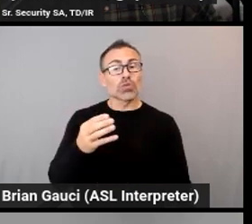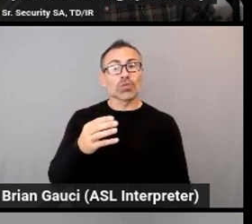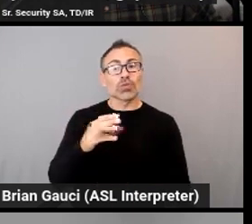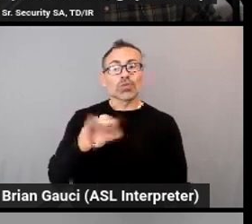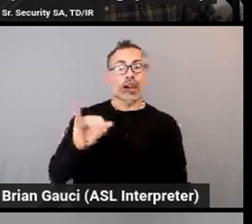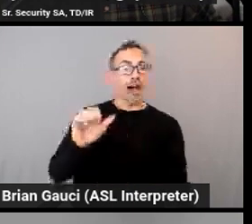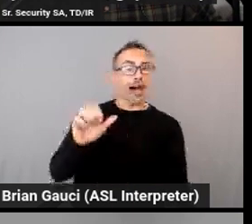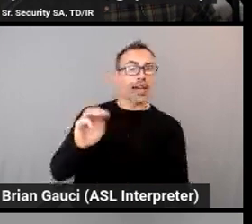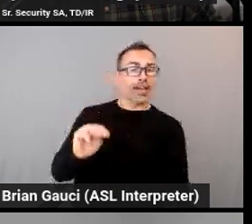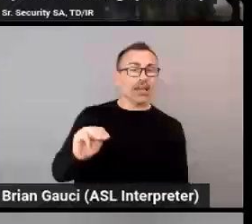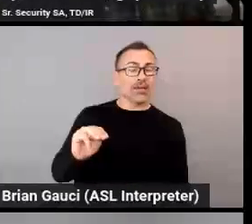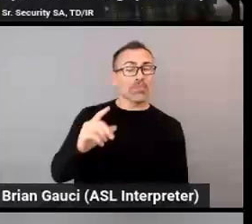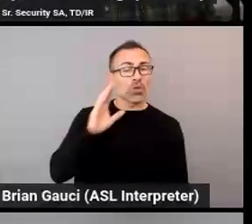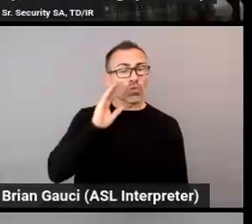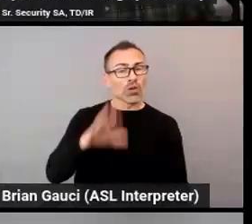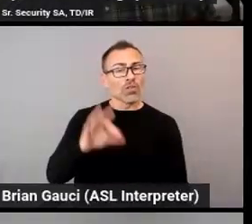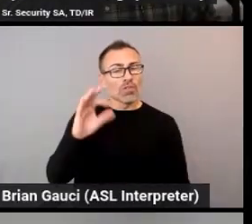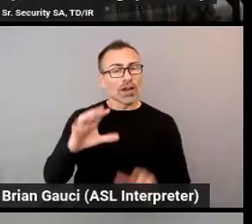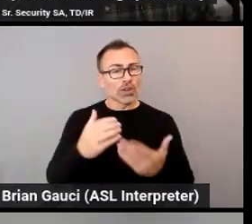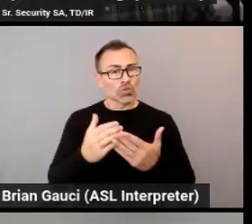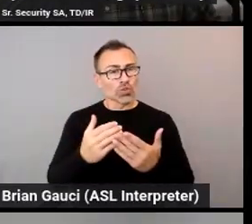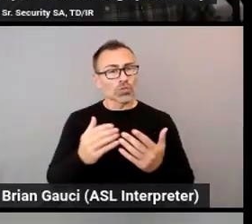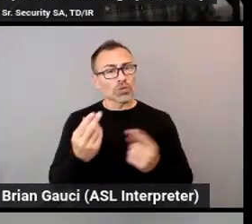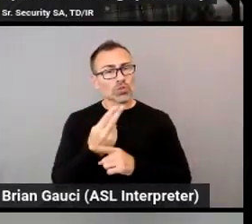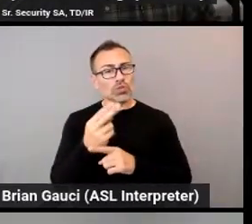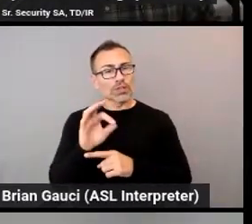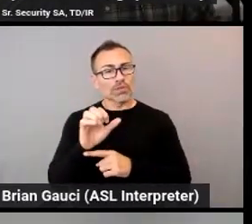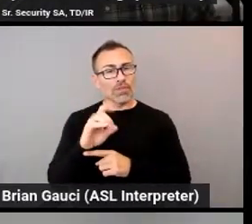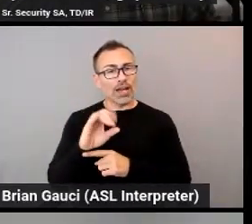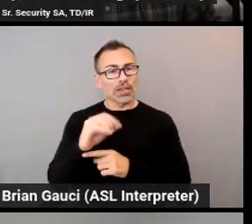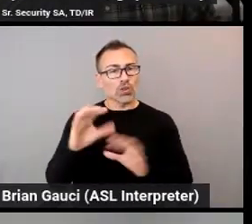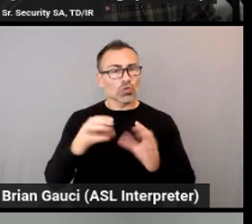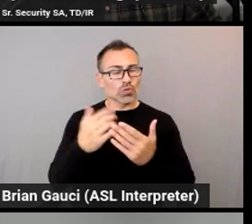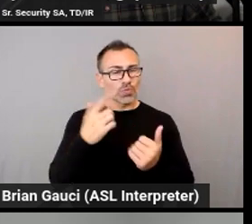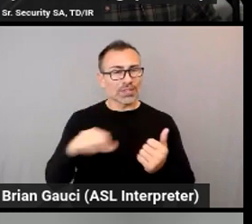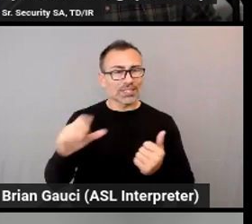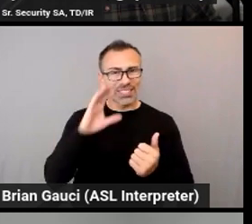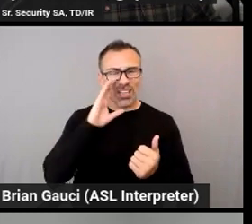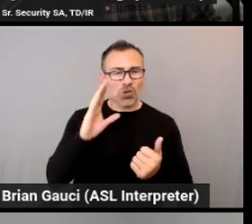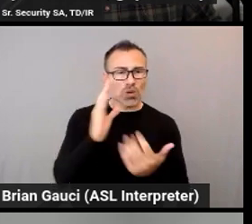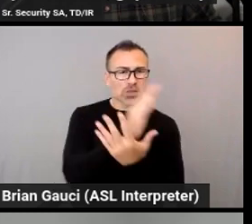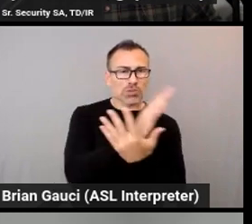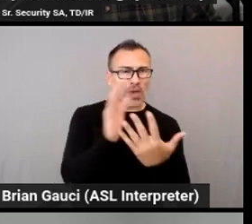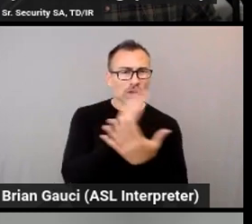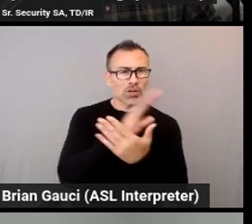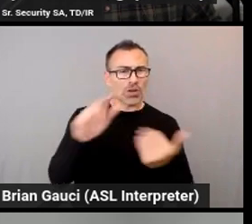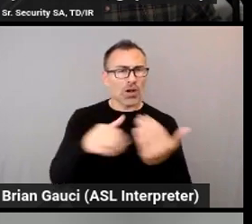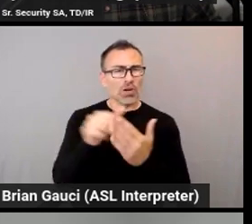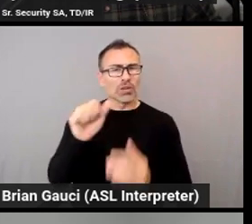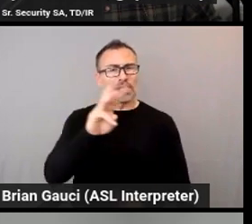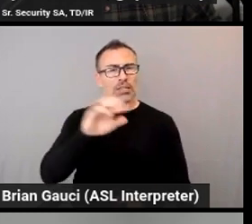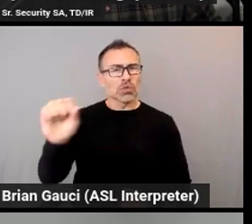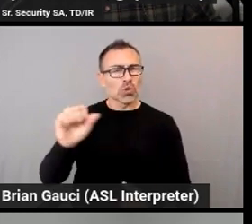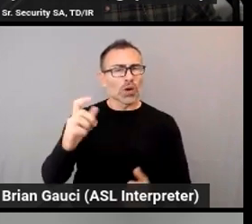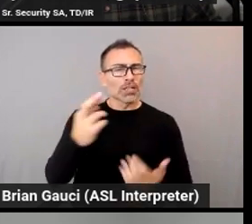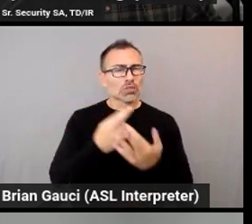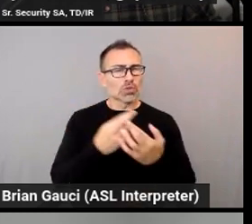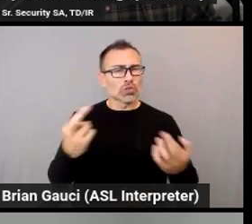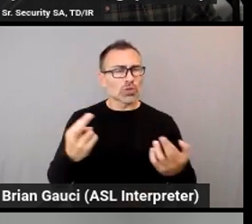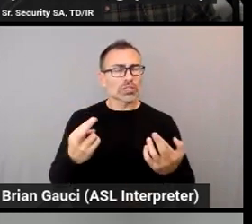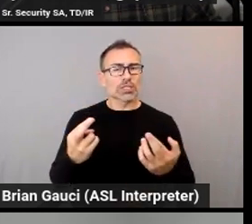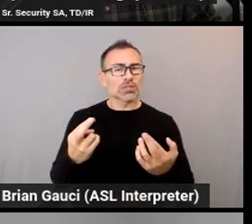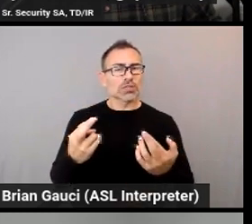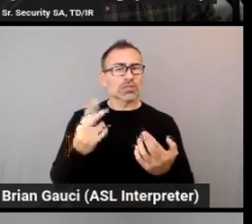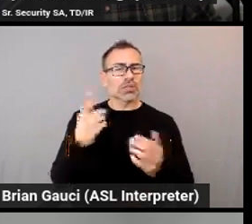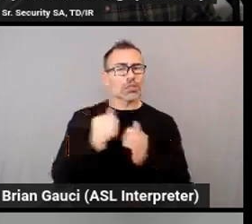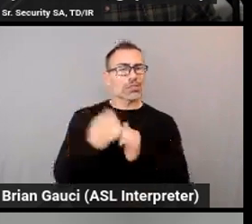that relevant information because it spanned across all those AWS resources within kind of a single event. So it really kind of helps